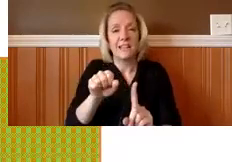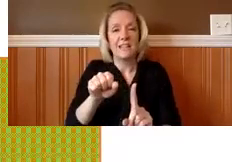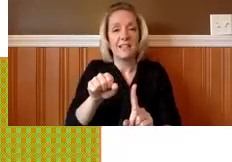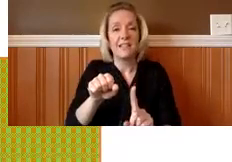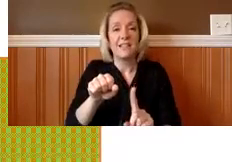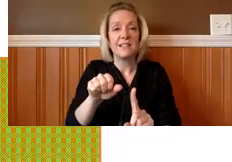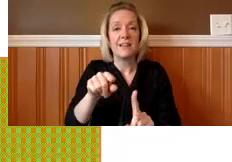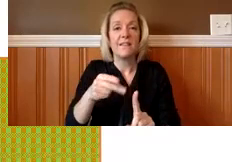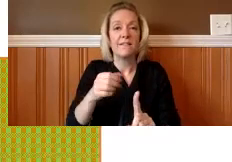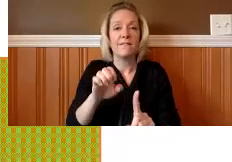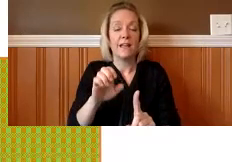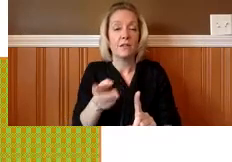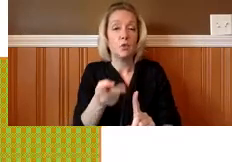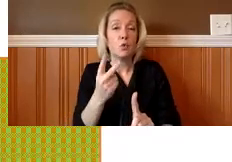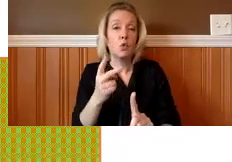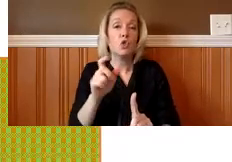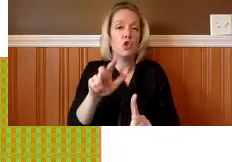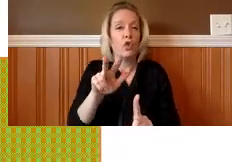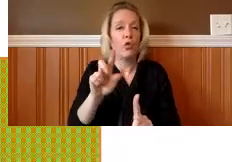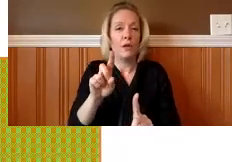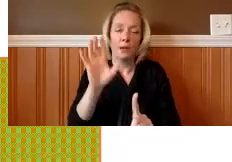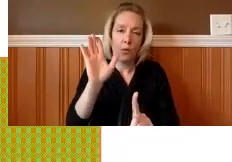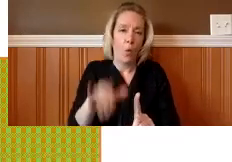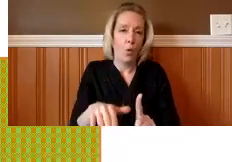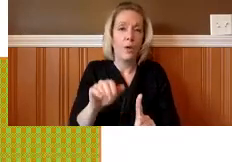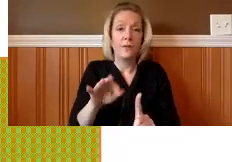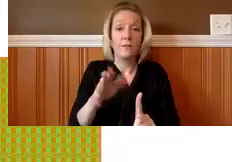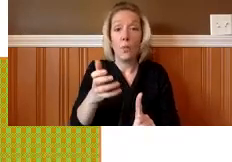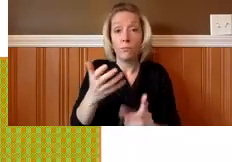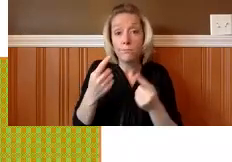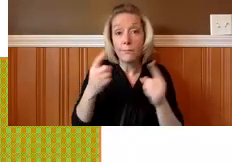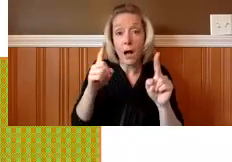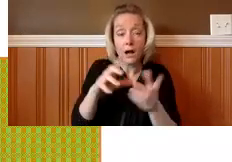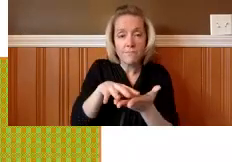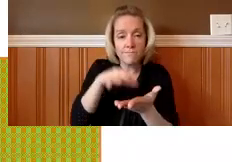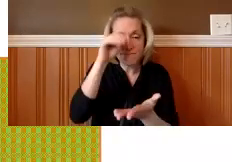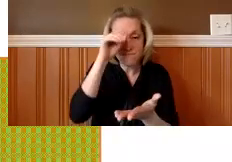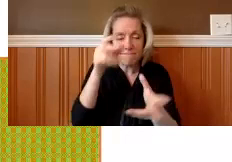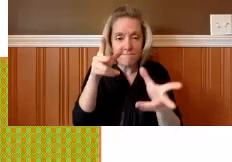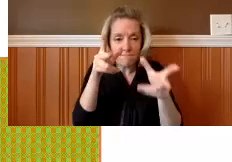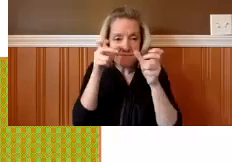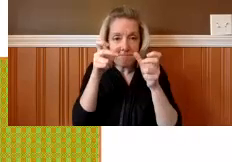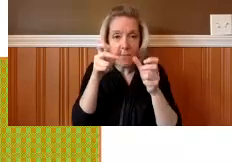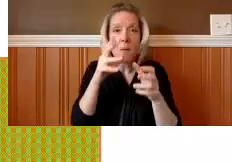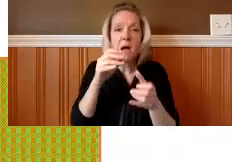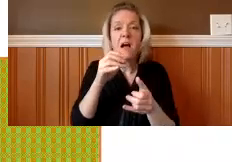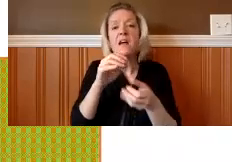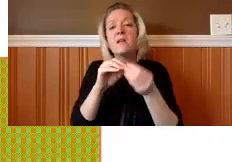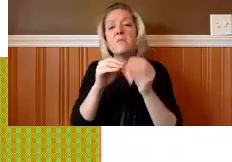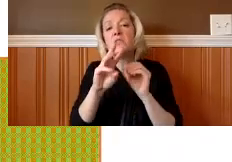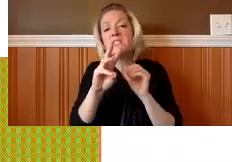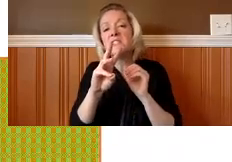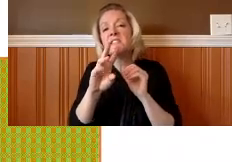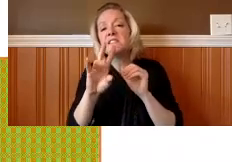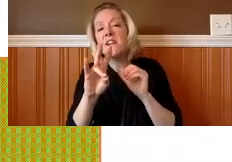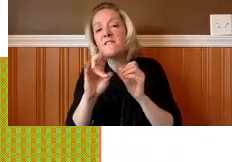if you want them to interpret that meaning. But really on the cusp when you get up to 6 and 7 and